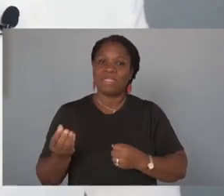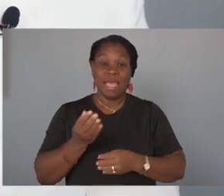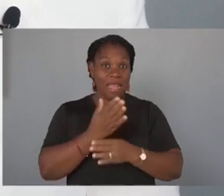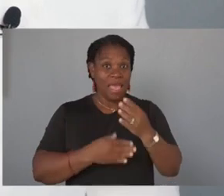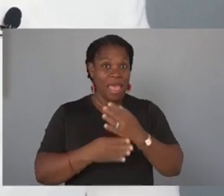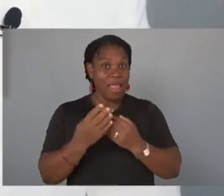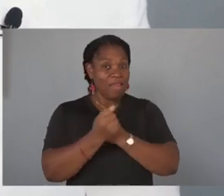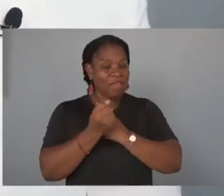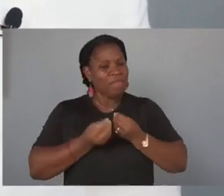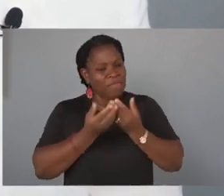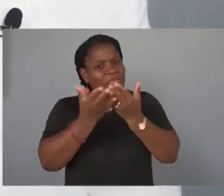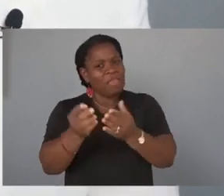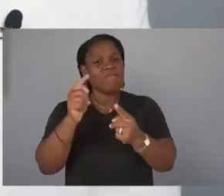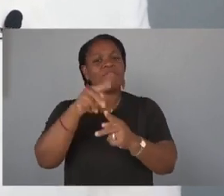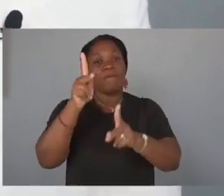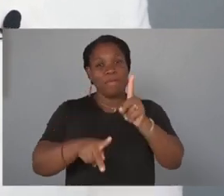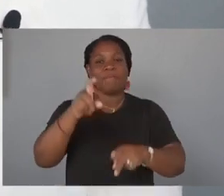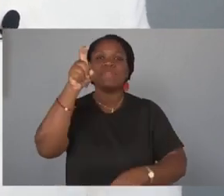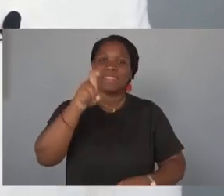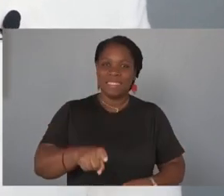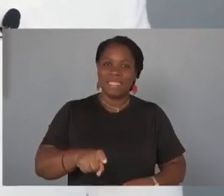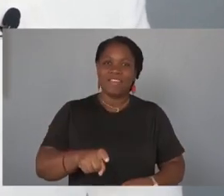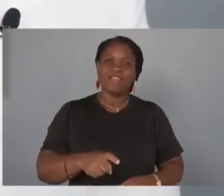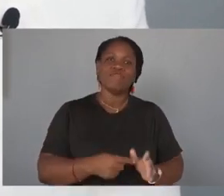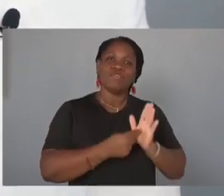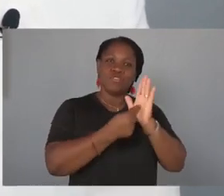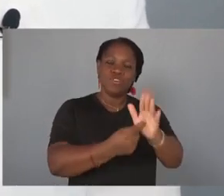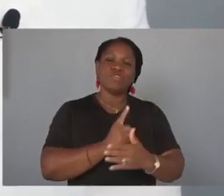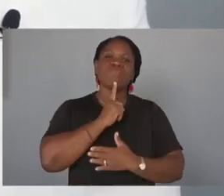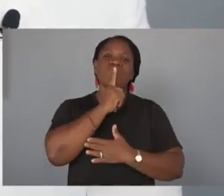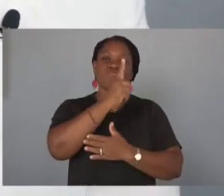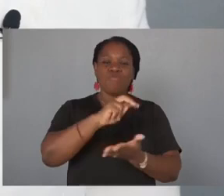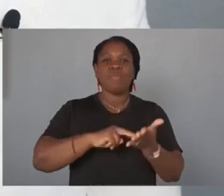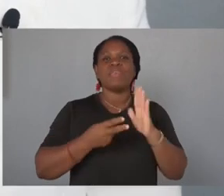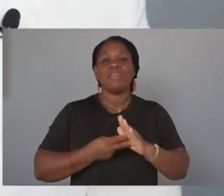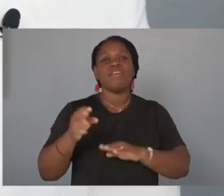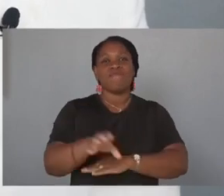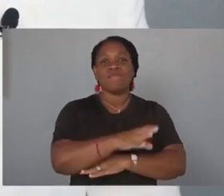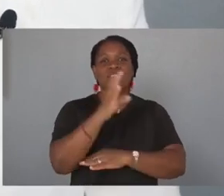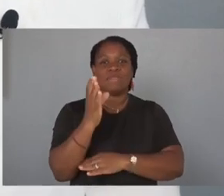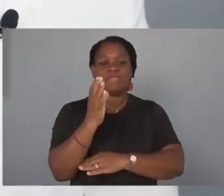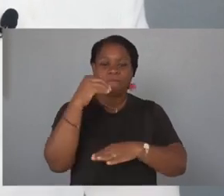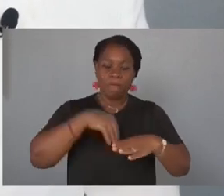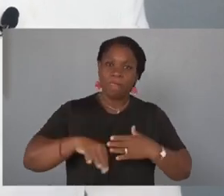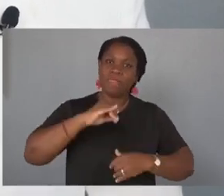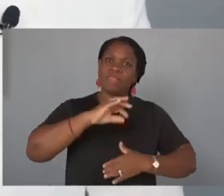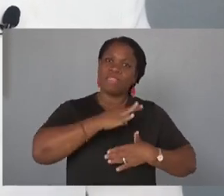and extend a hand of compassion to those in need, embodying the true essence of the season.